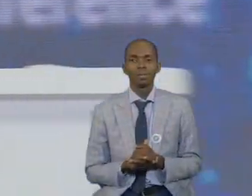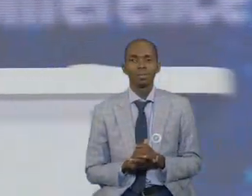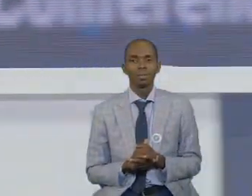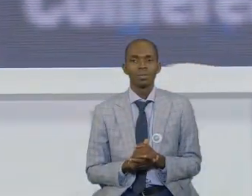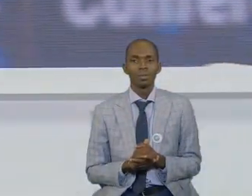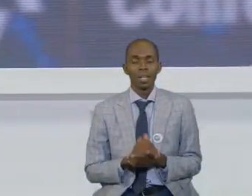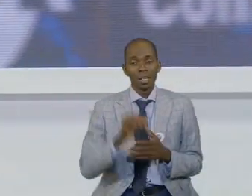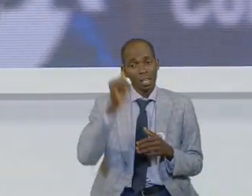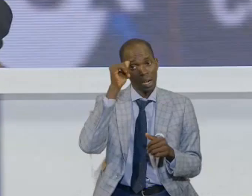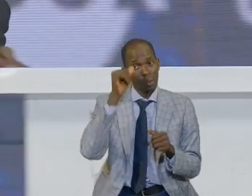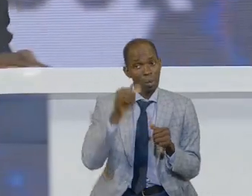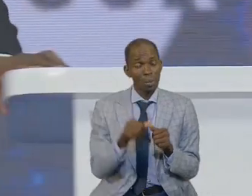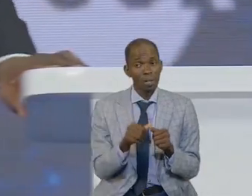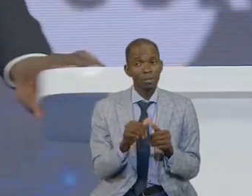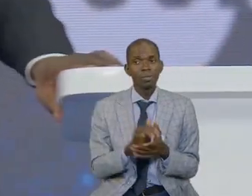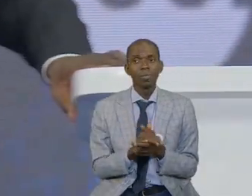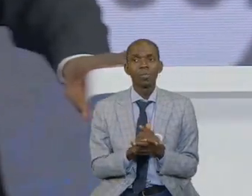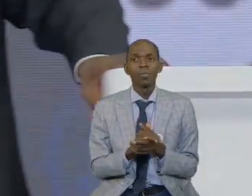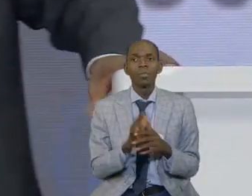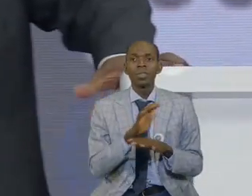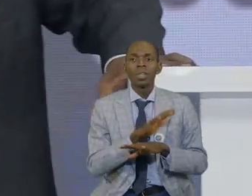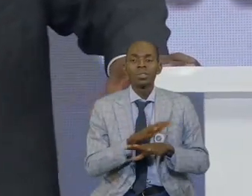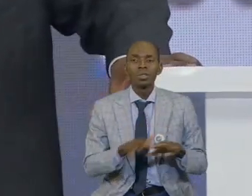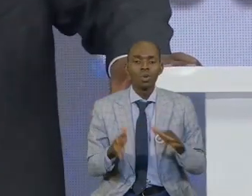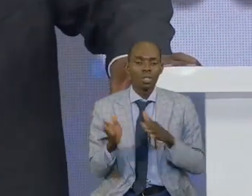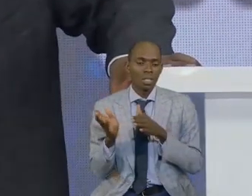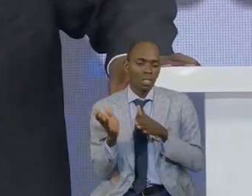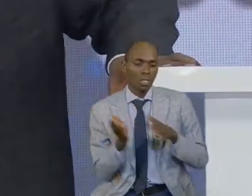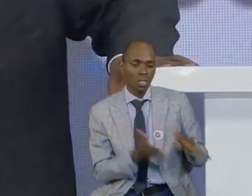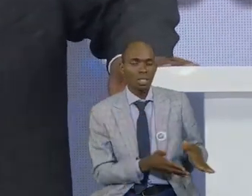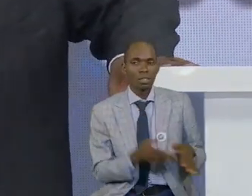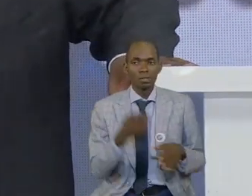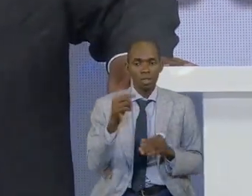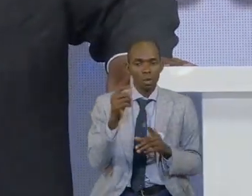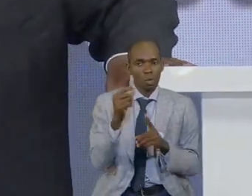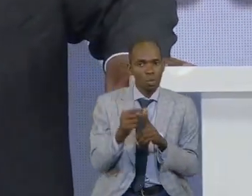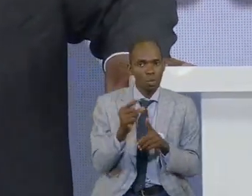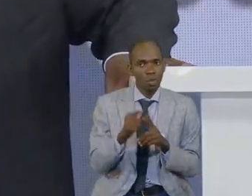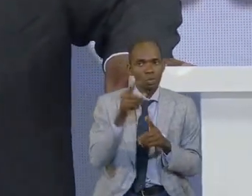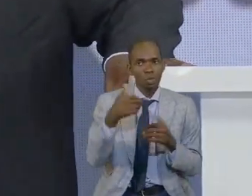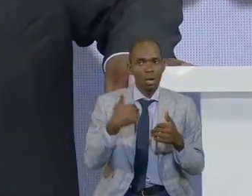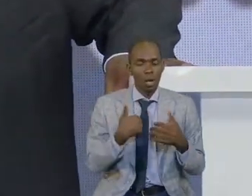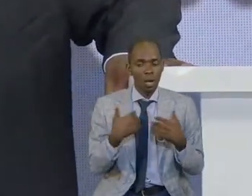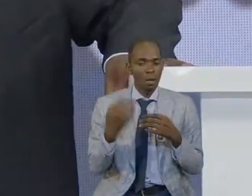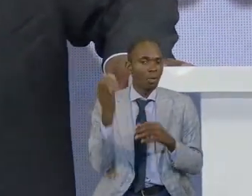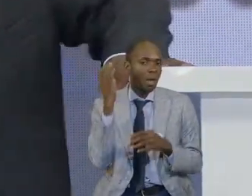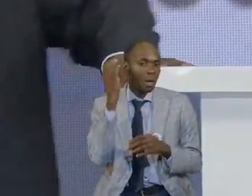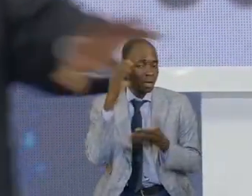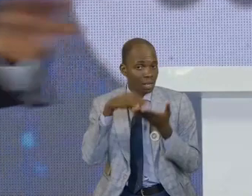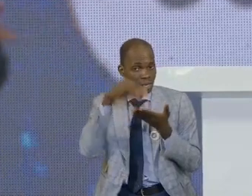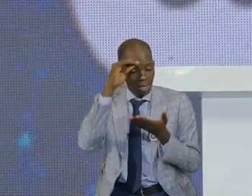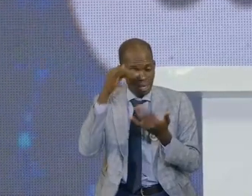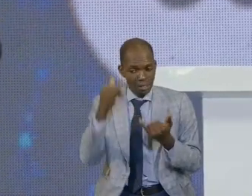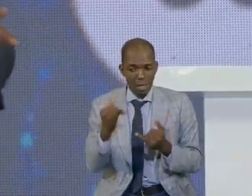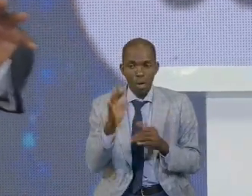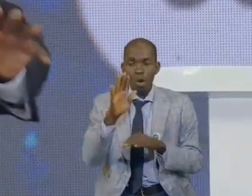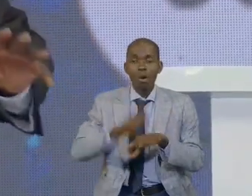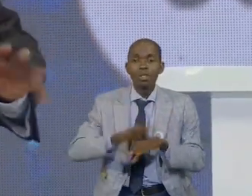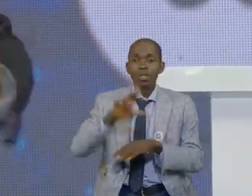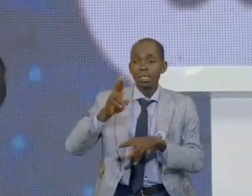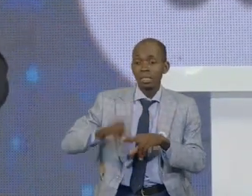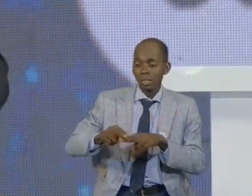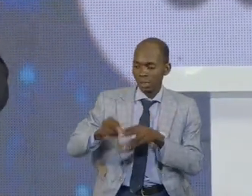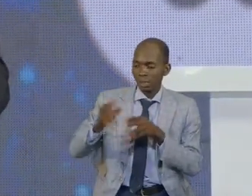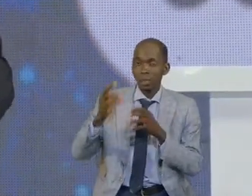Remember, don't leave the word you have heard on your seat there when you are going out. All the word you've